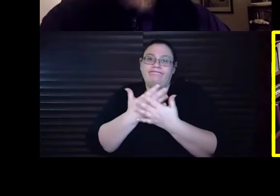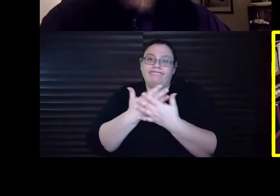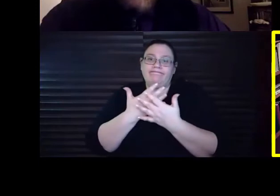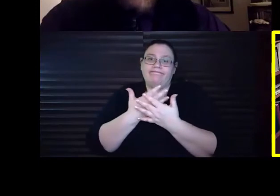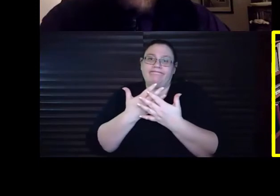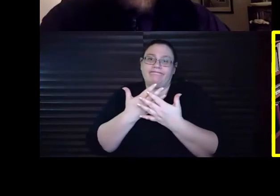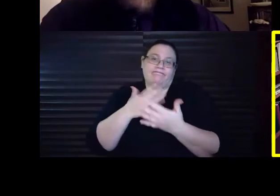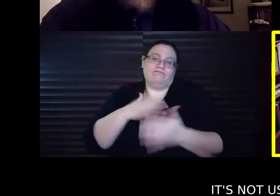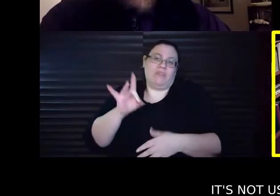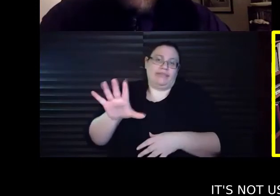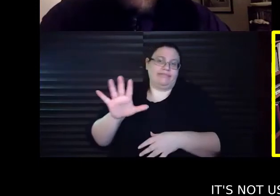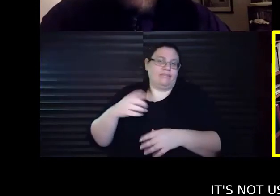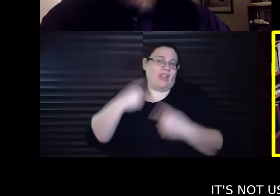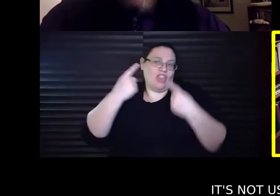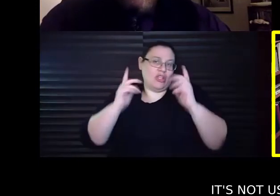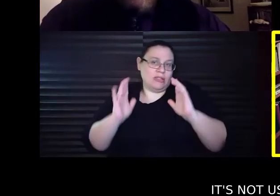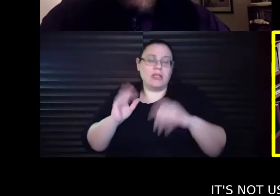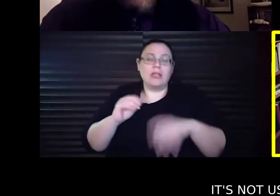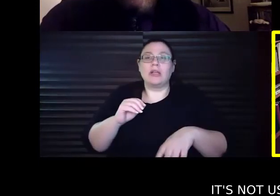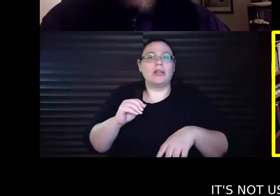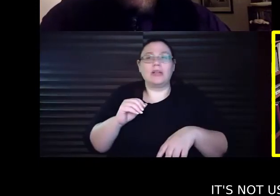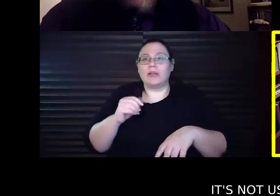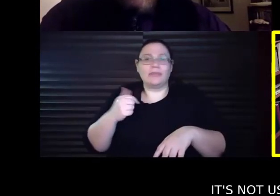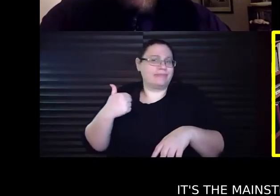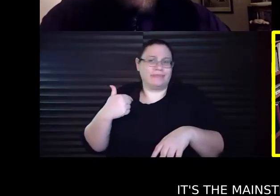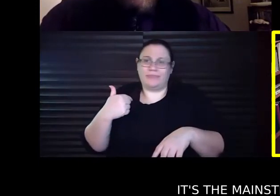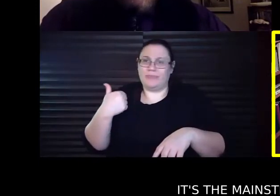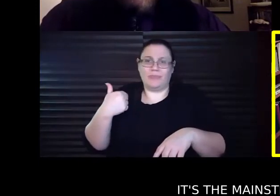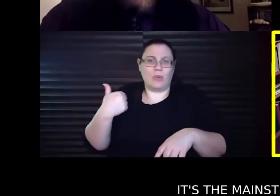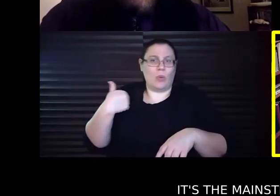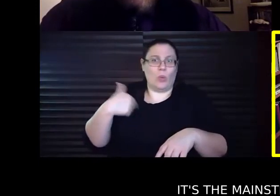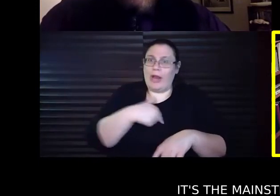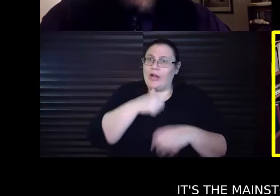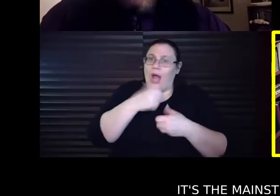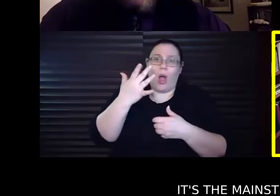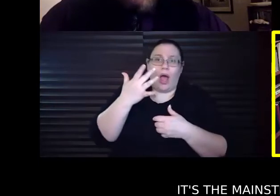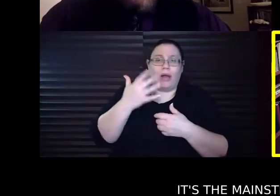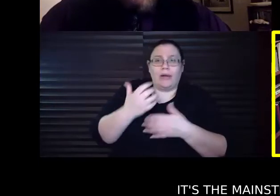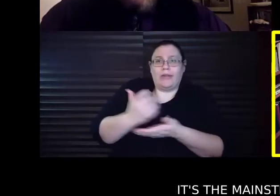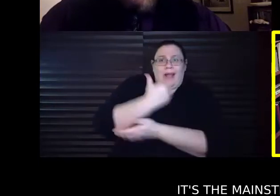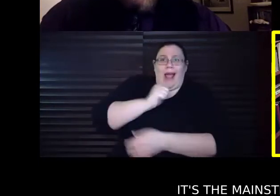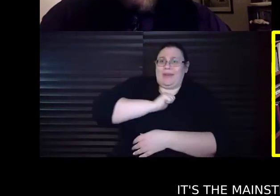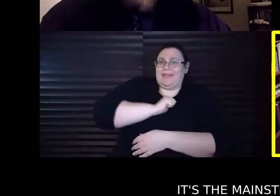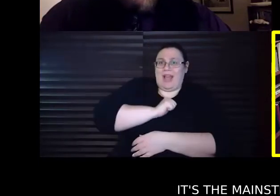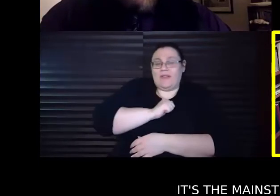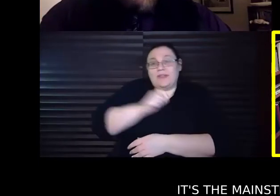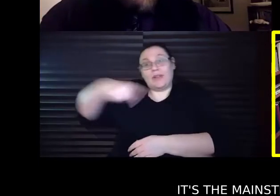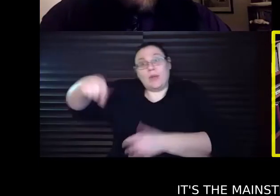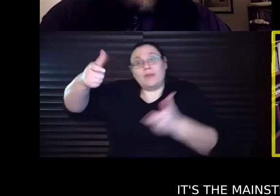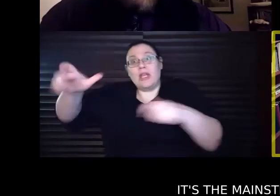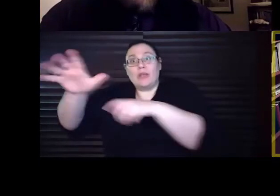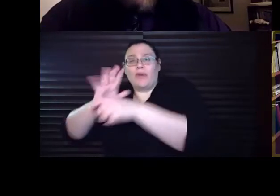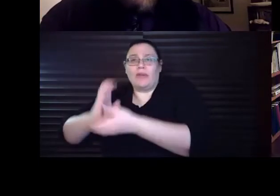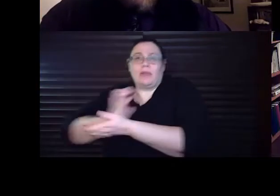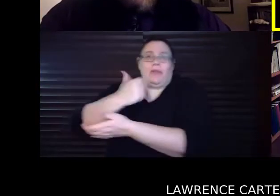that's what I think. I think that it's not us that's leaving us out. It's the mainstream movies. I don't know. Lawrence, what do